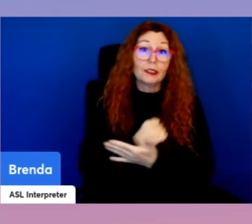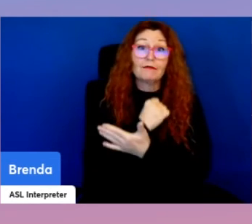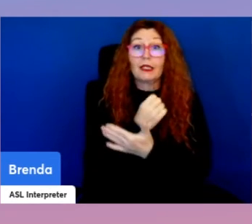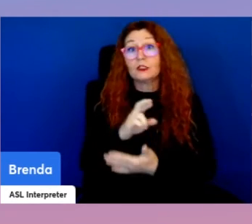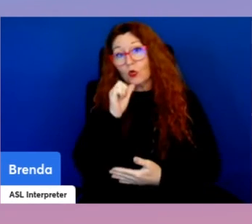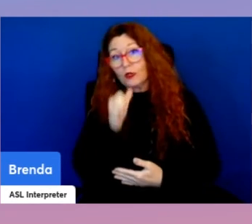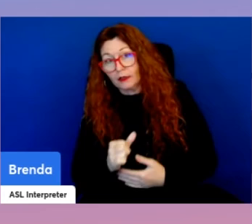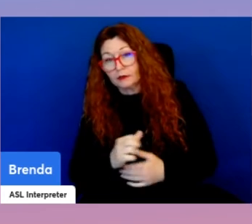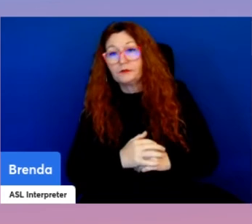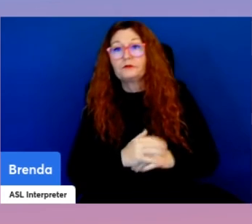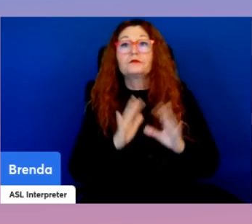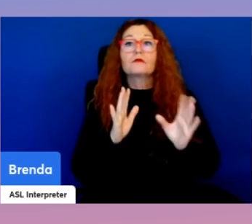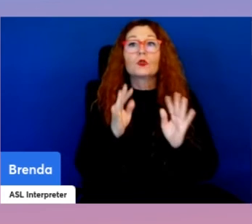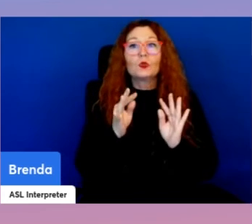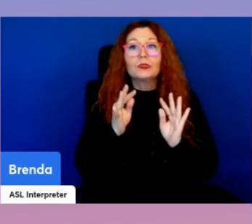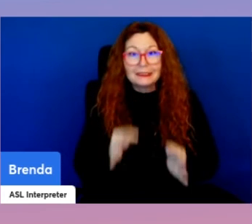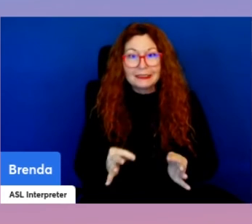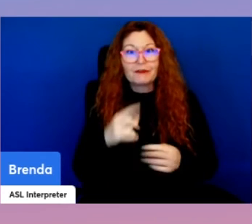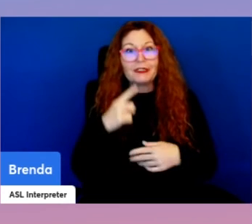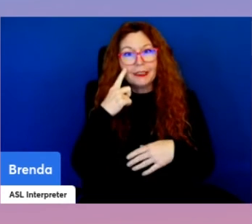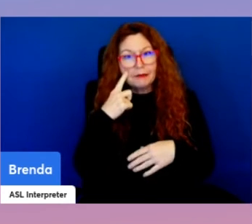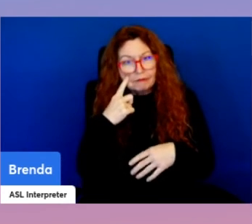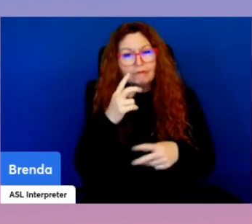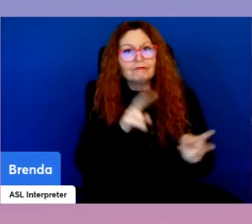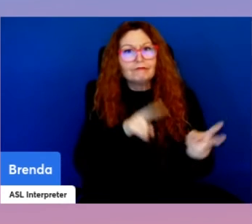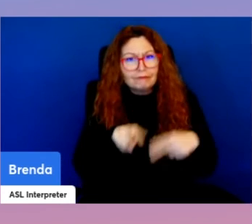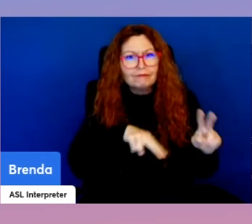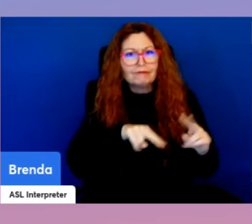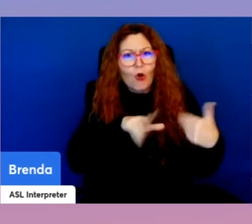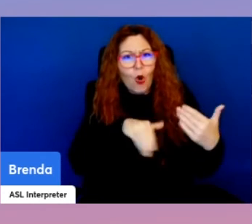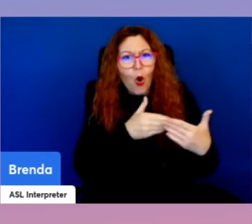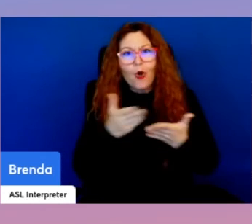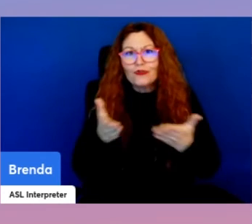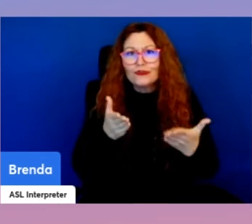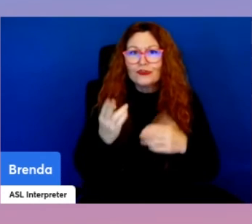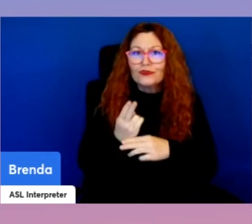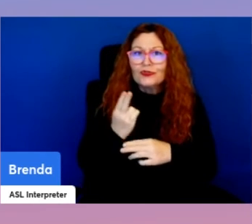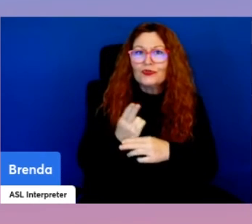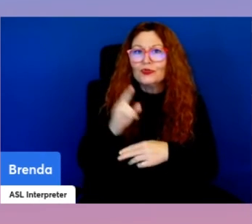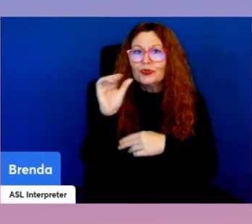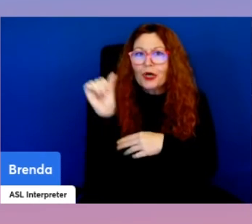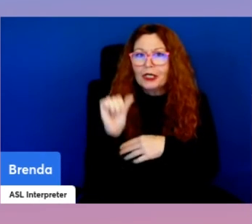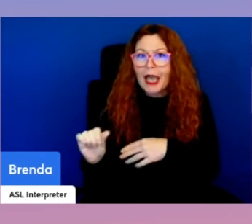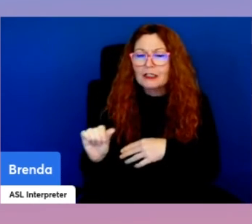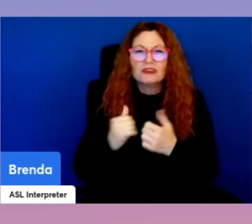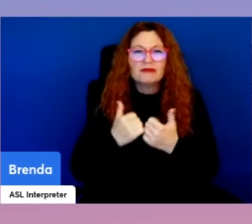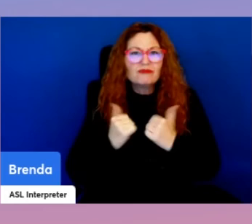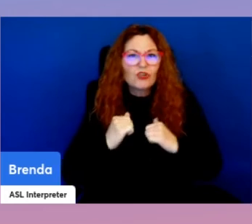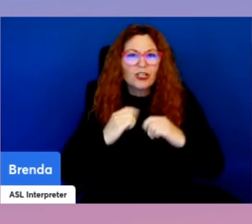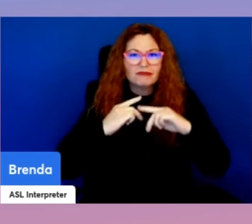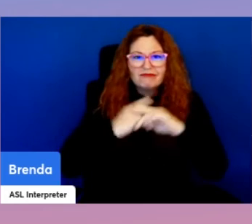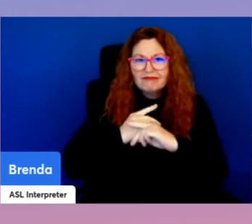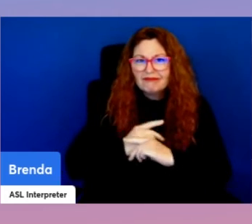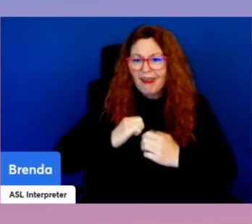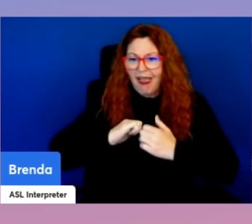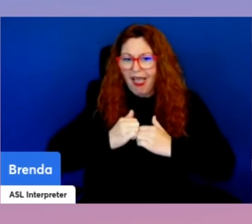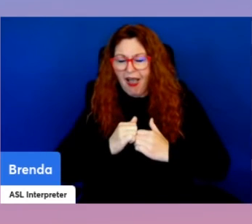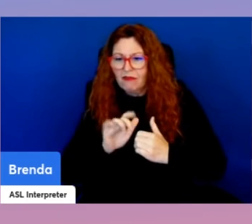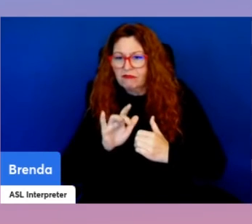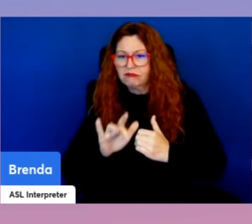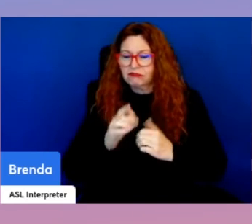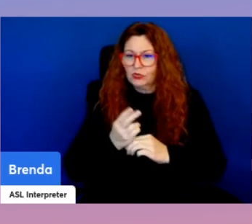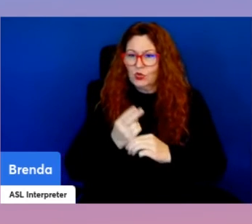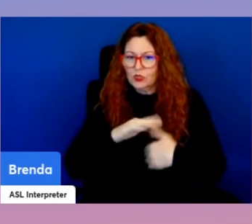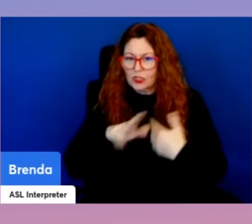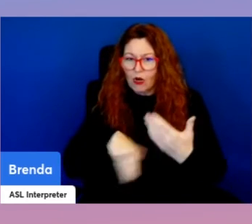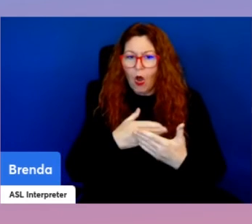not. So definitely look at all the services that you're using on Azure and figure out how you can enable zone resiliency on each of